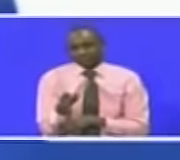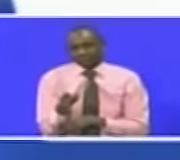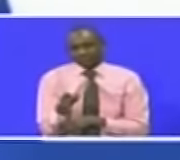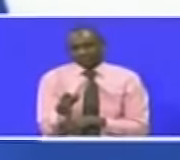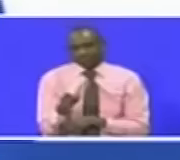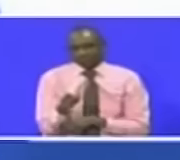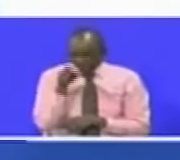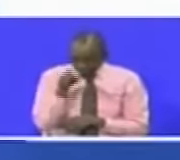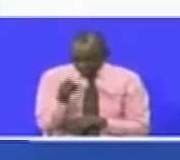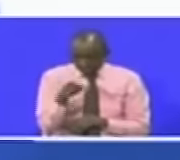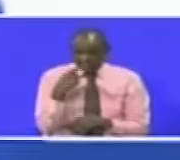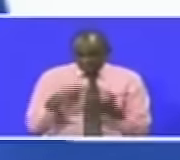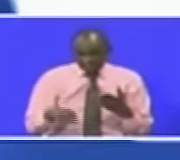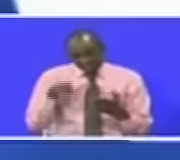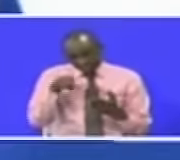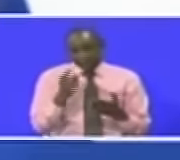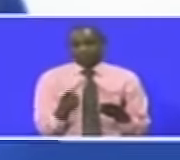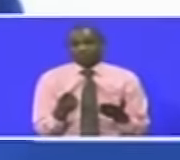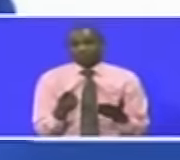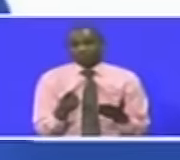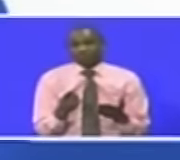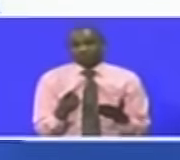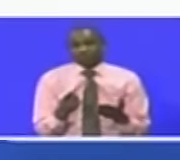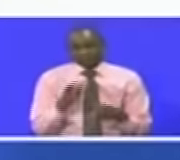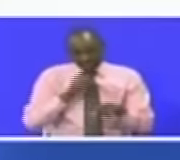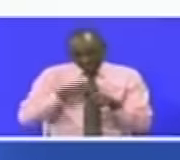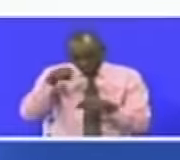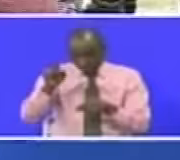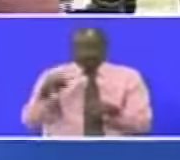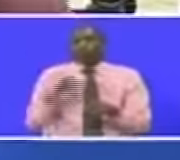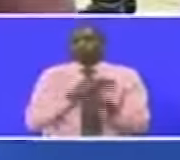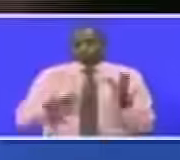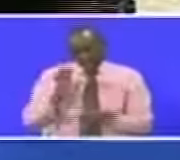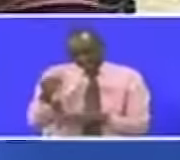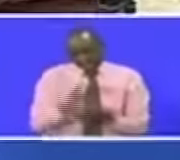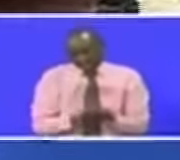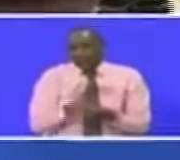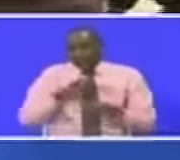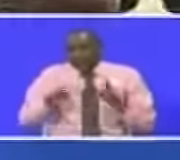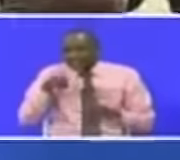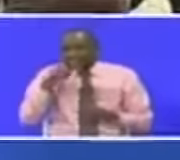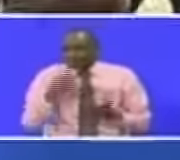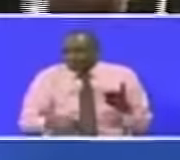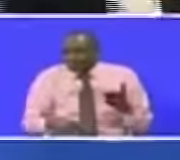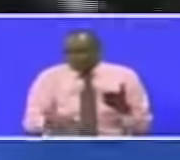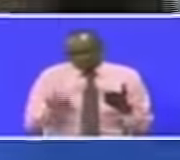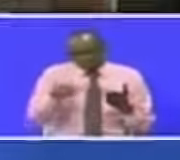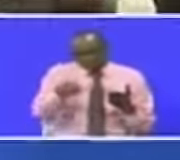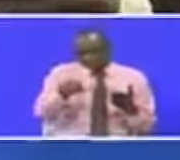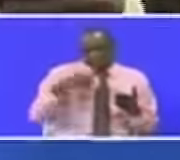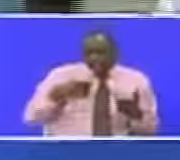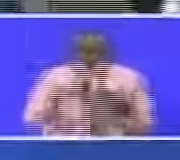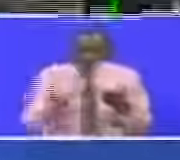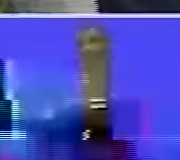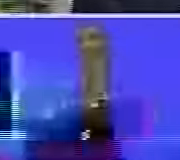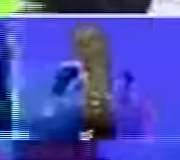So that choice has got to be made by you and your fellow commissioners. But with the court coalition warming up for yet another